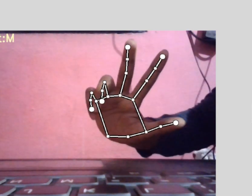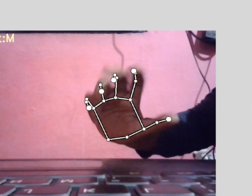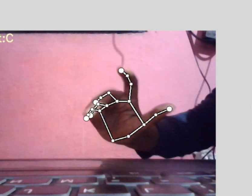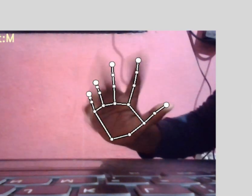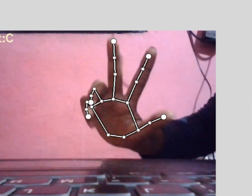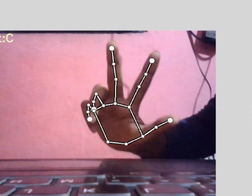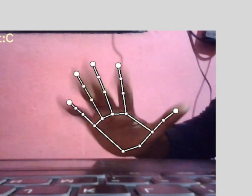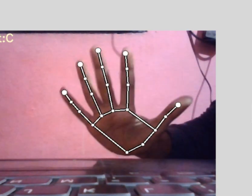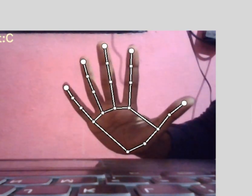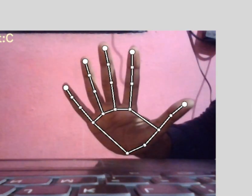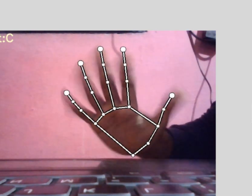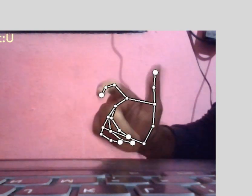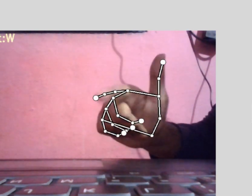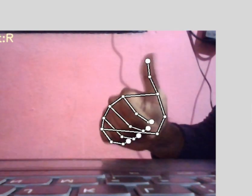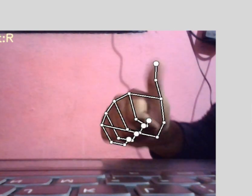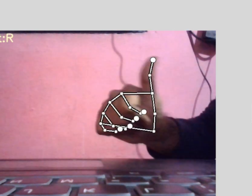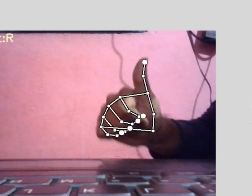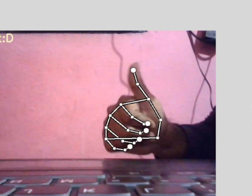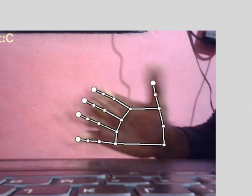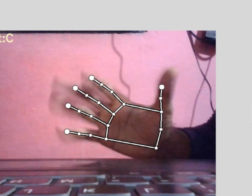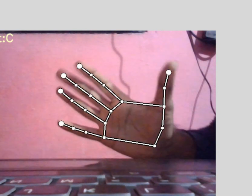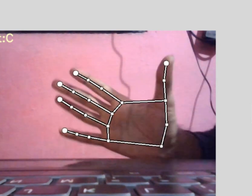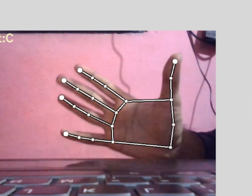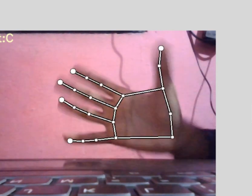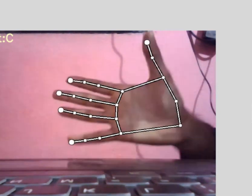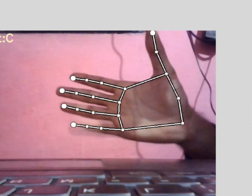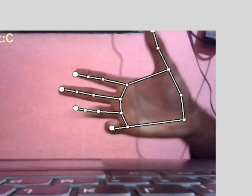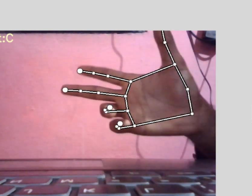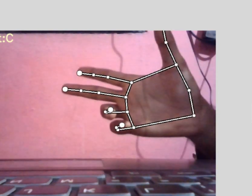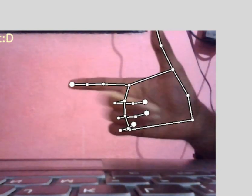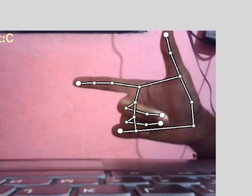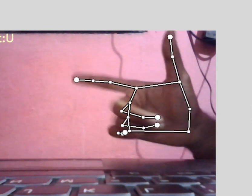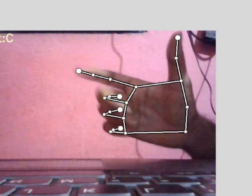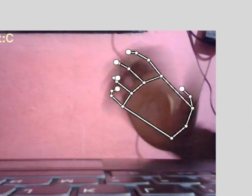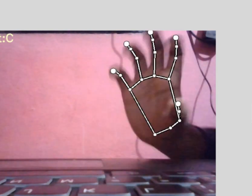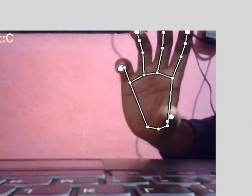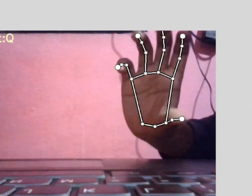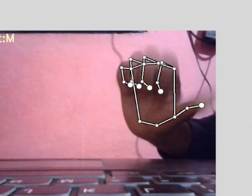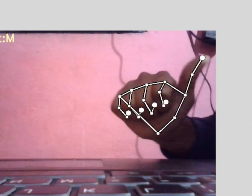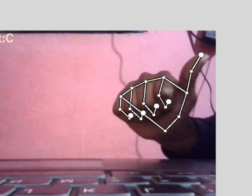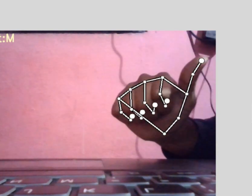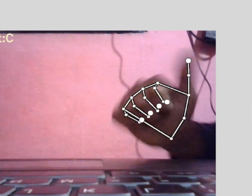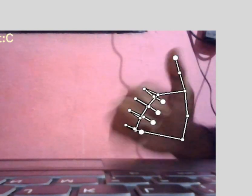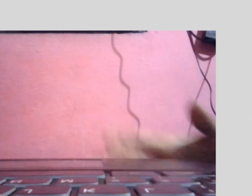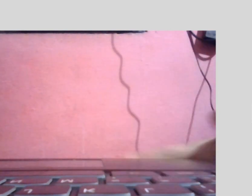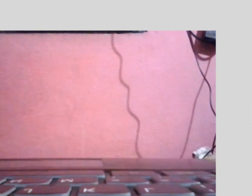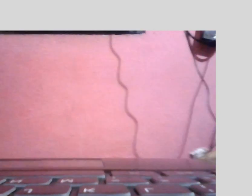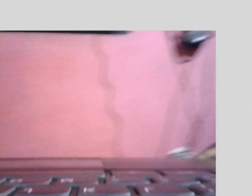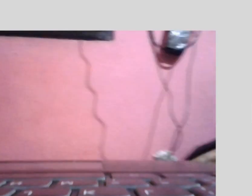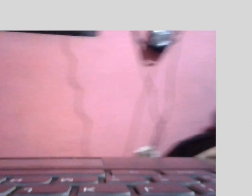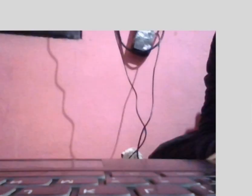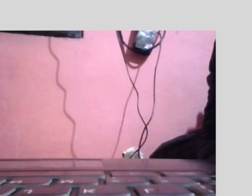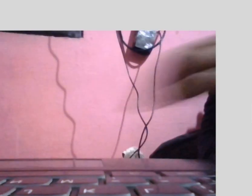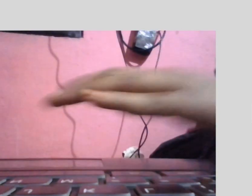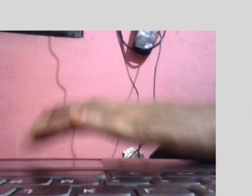will give the prediction like C. The word will be CCR. Okay, and suggestion will be like all other